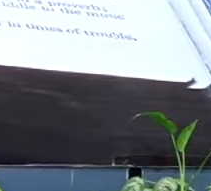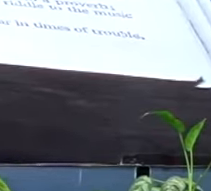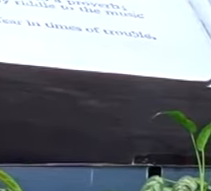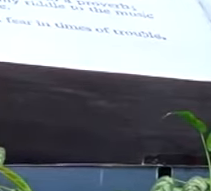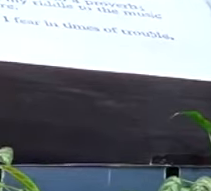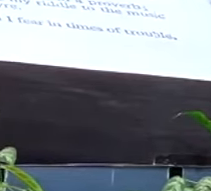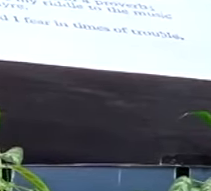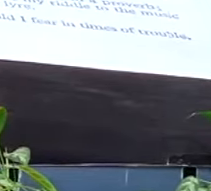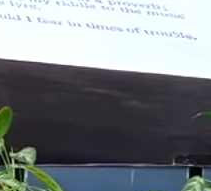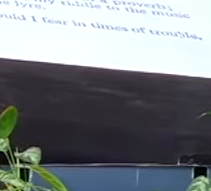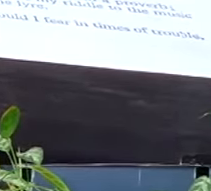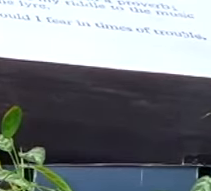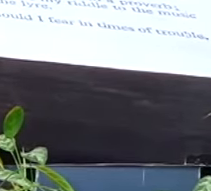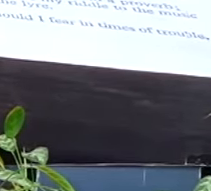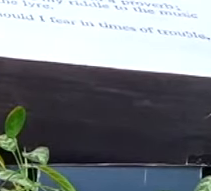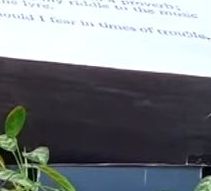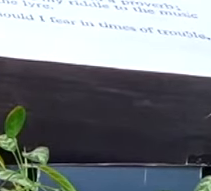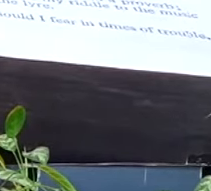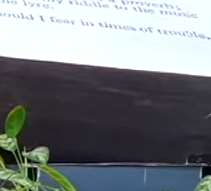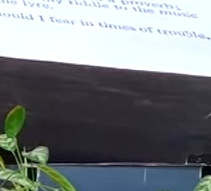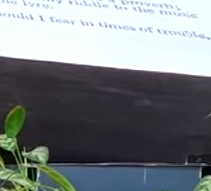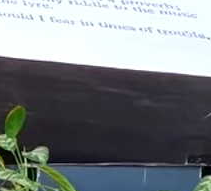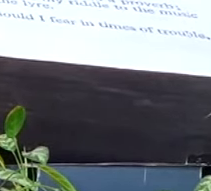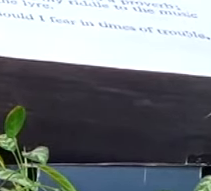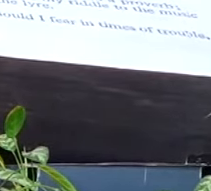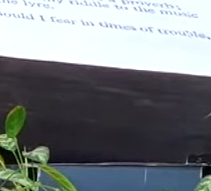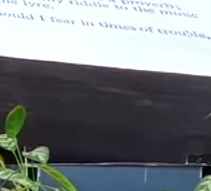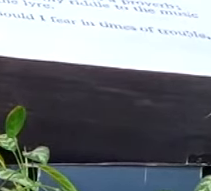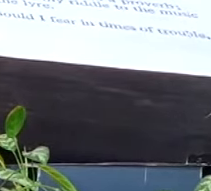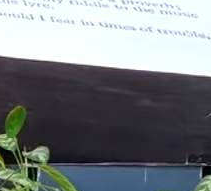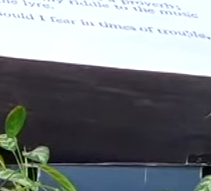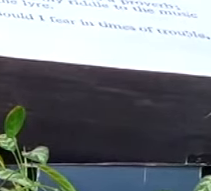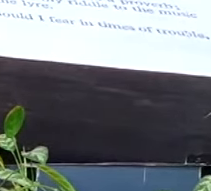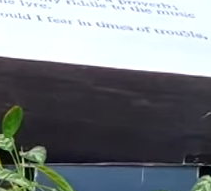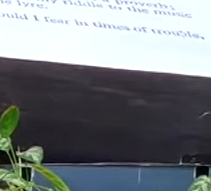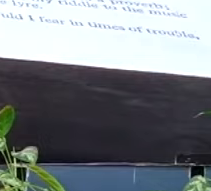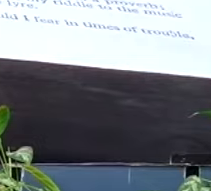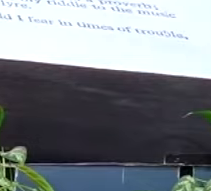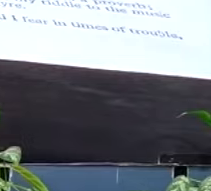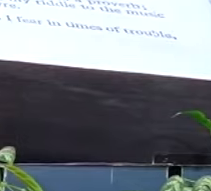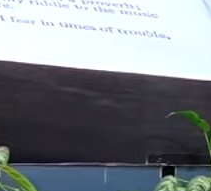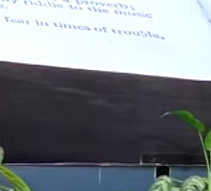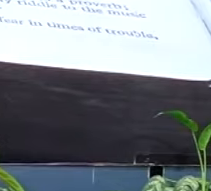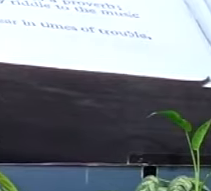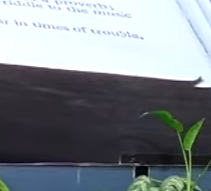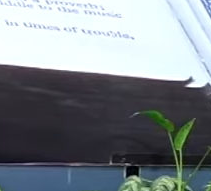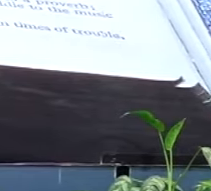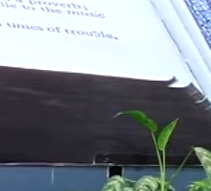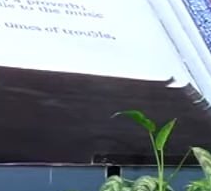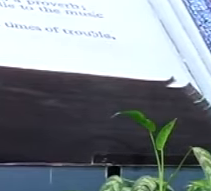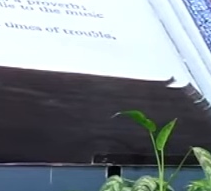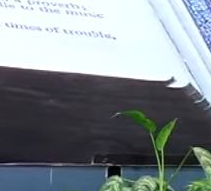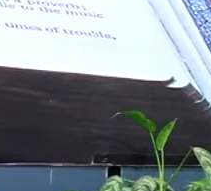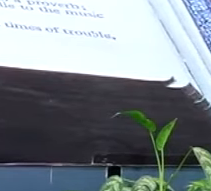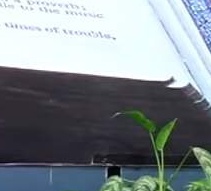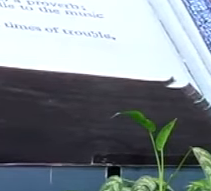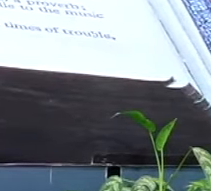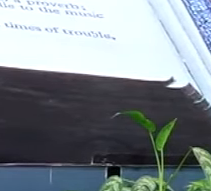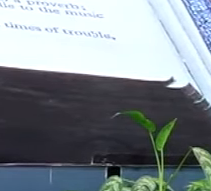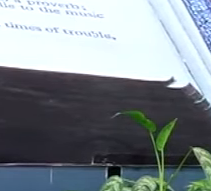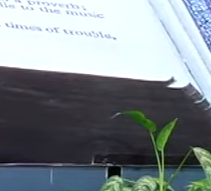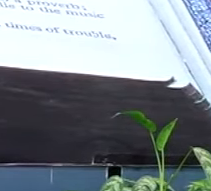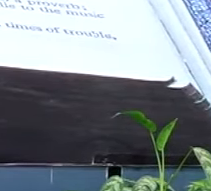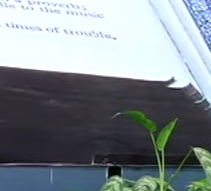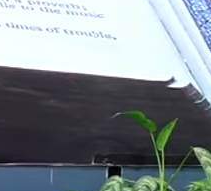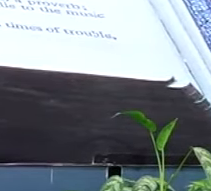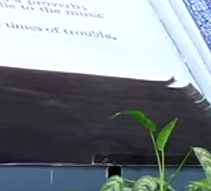and Mendelssohn. So it was quite something. And so every time they walked on stage, I would ask, who are these?